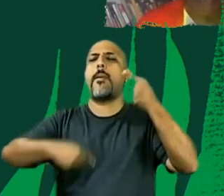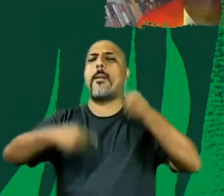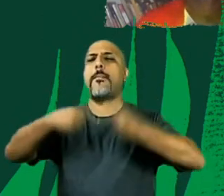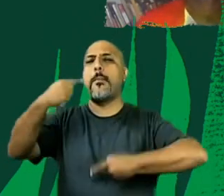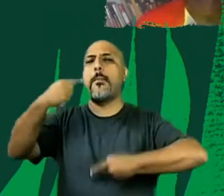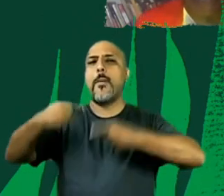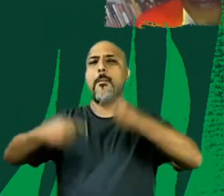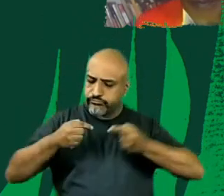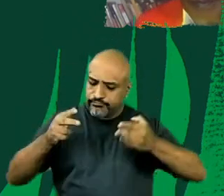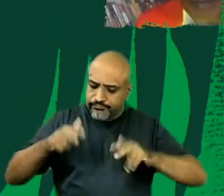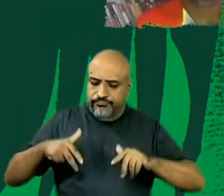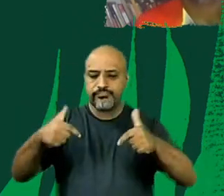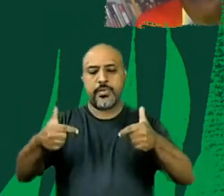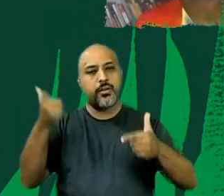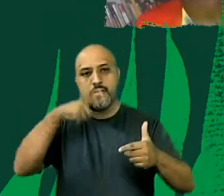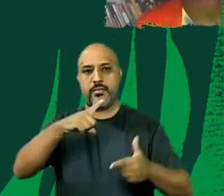stances.